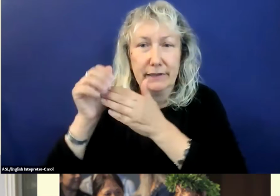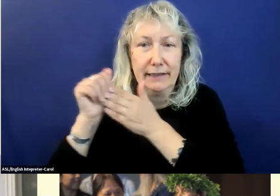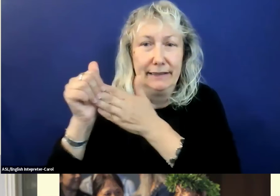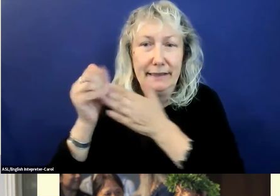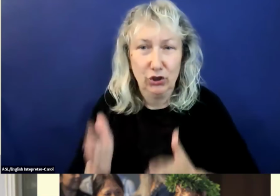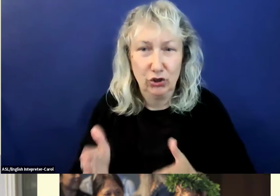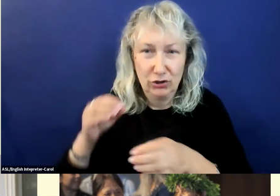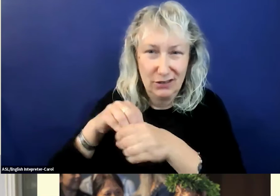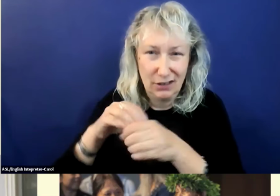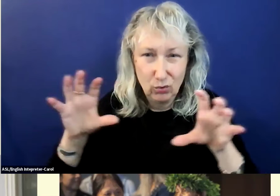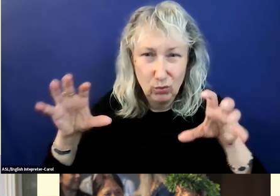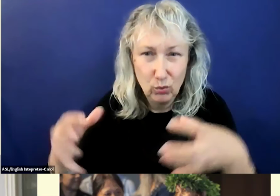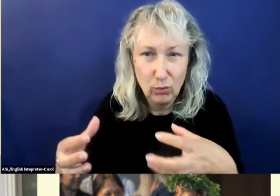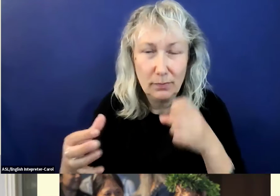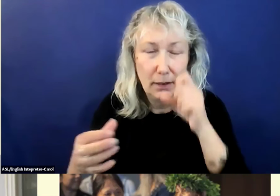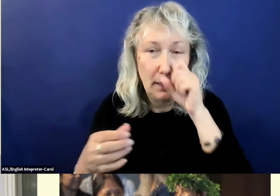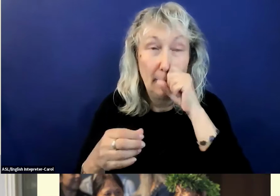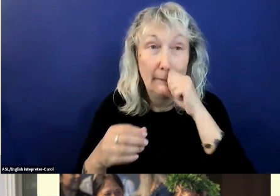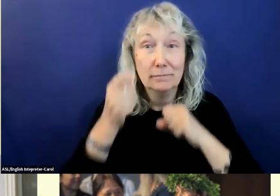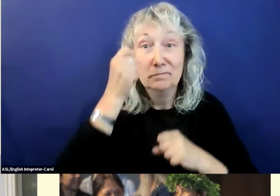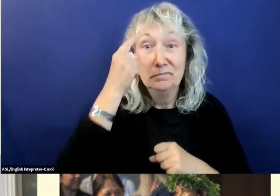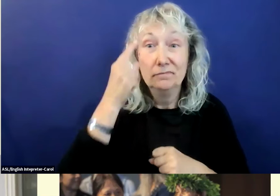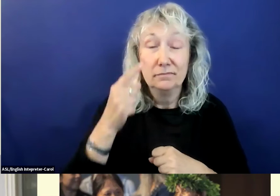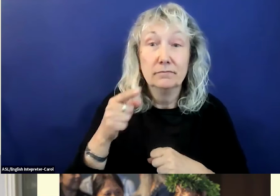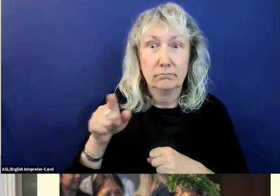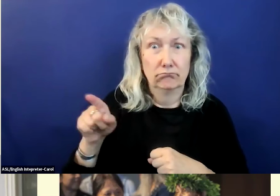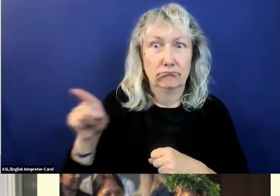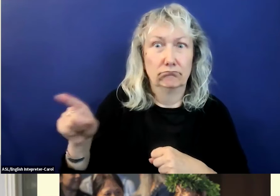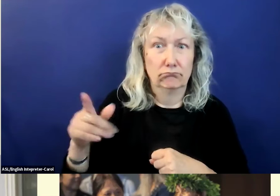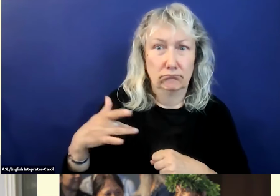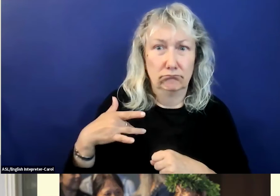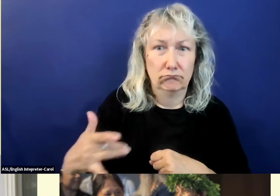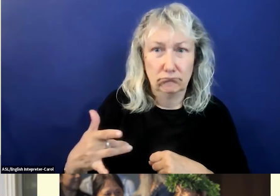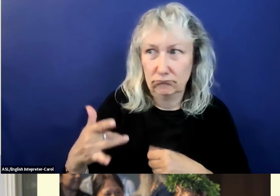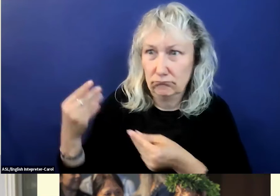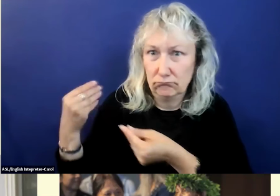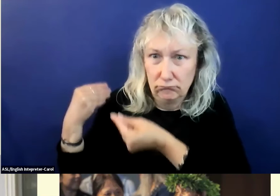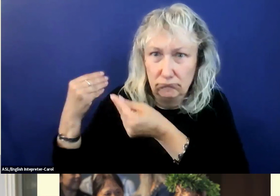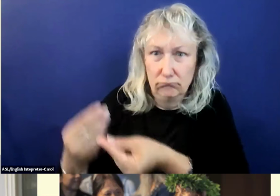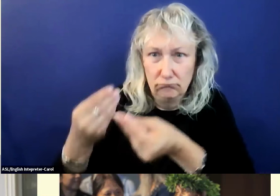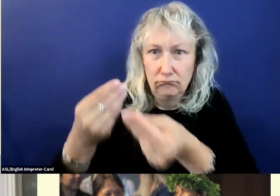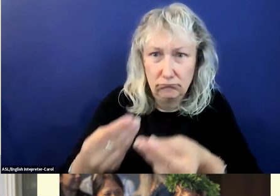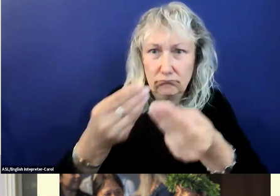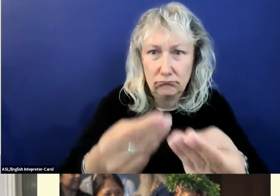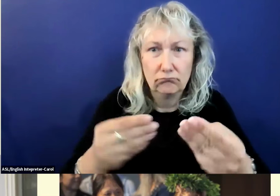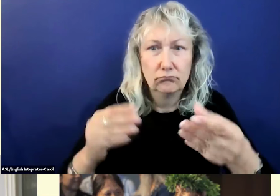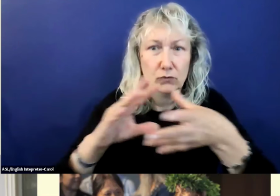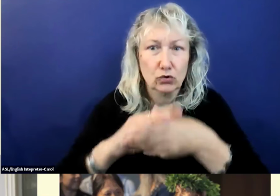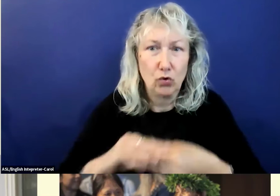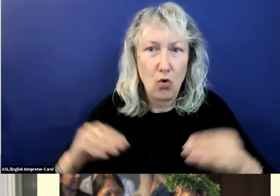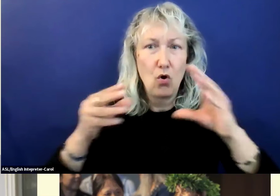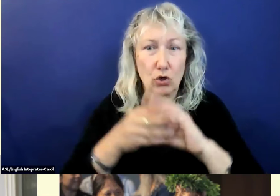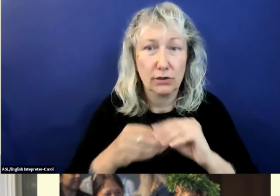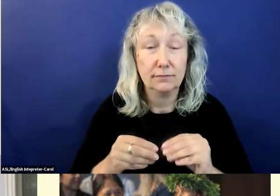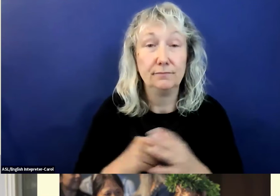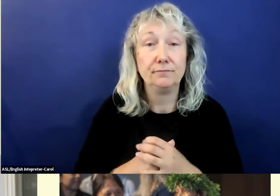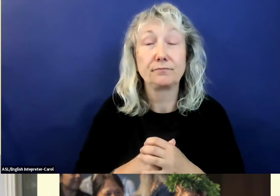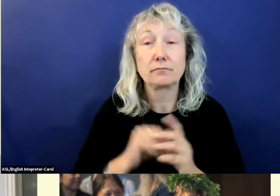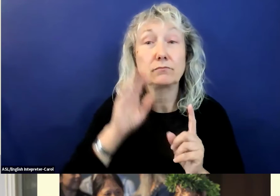Our elders leaders that I would like to share the storytelling of our leaders with our older adult. Back in